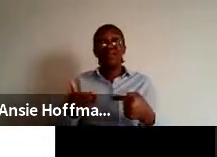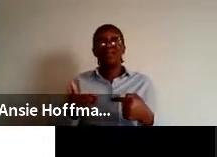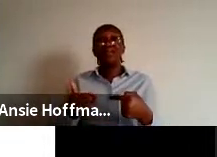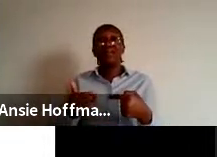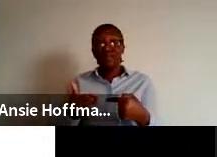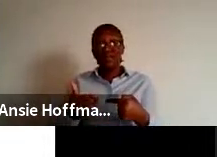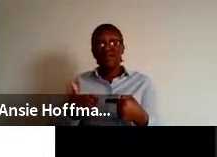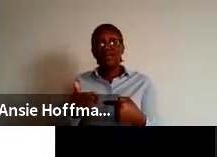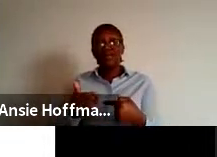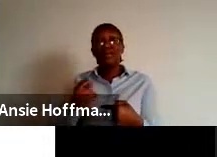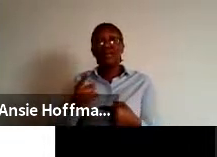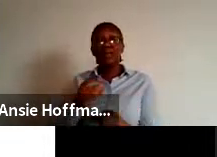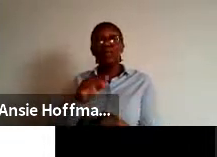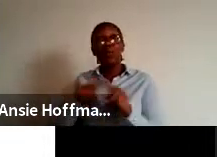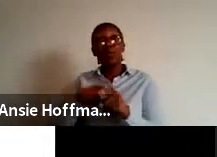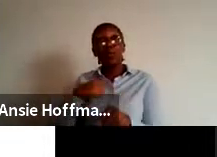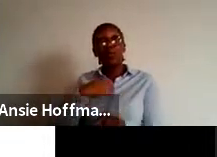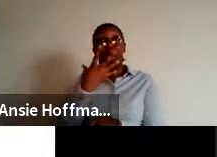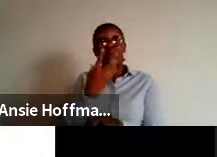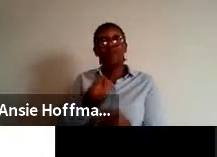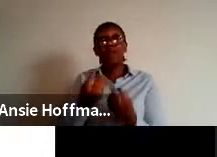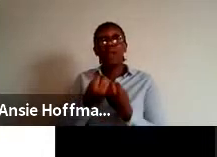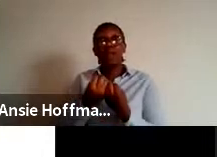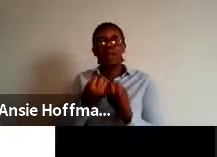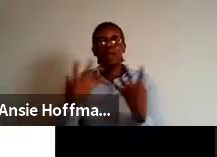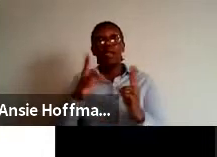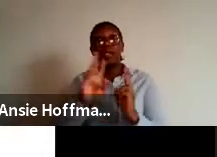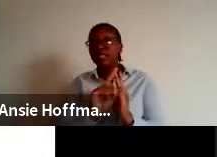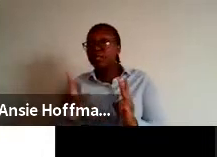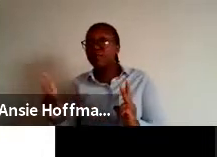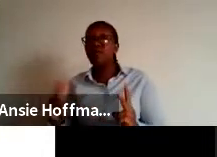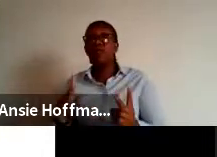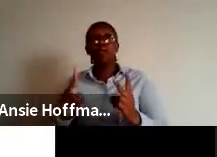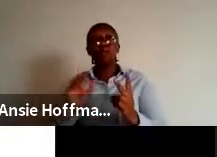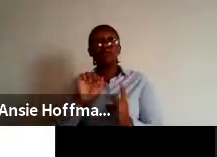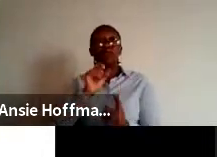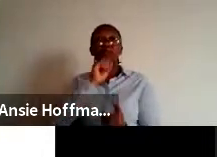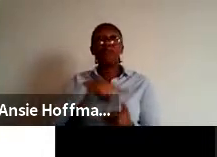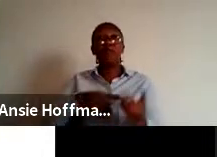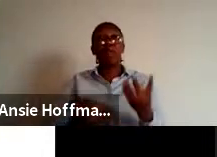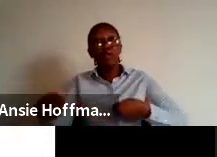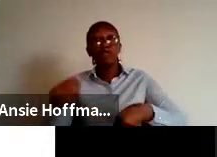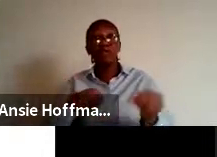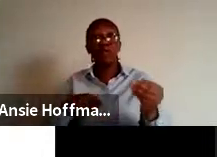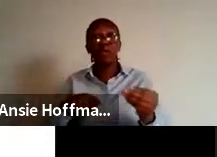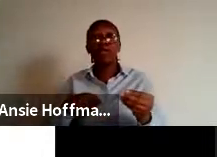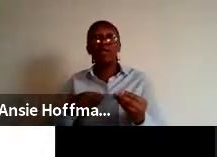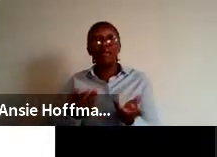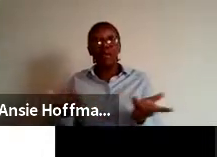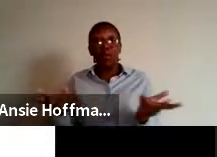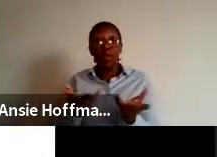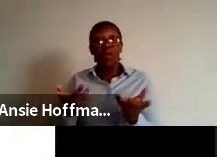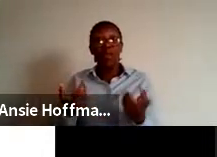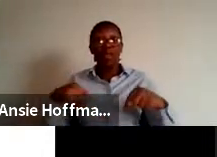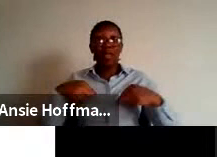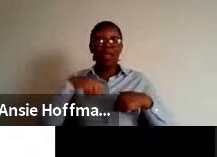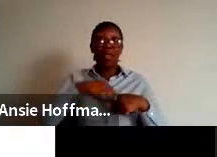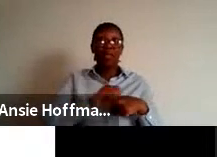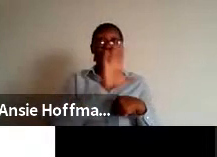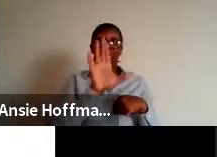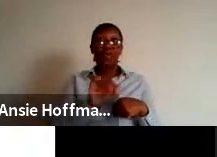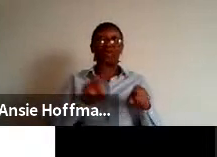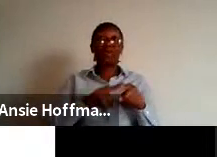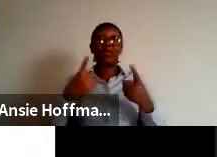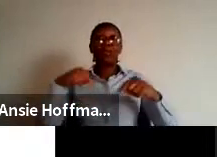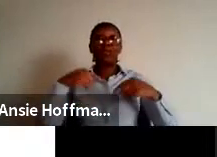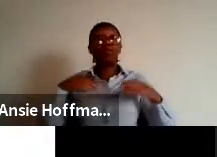that exists between a number of acts of illicit trade across the entire value chain, so that we can all come out